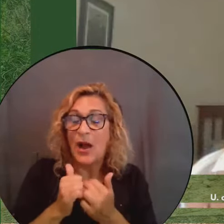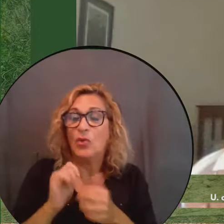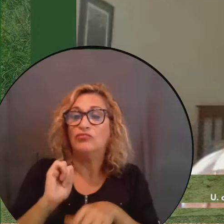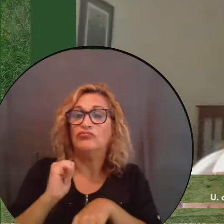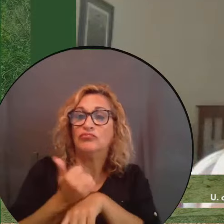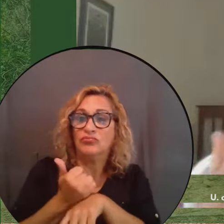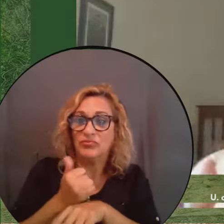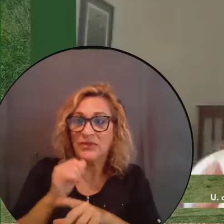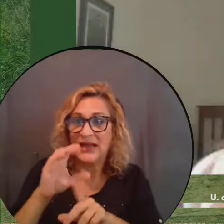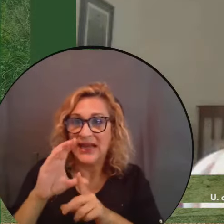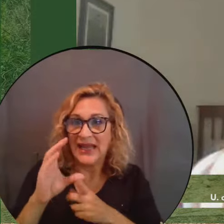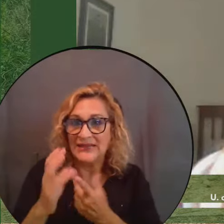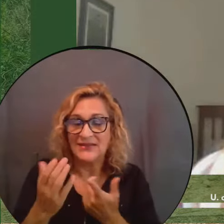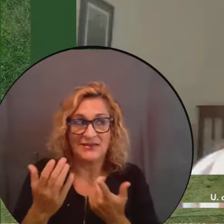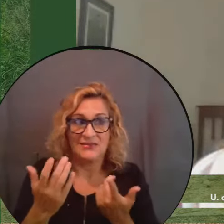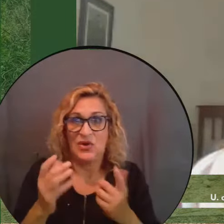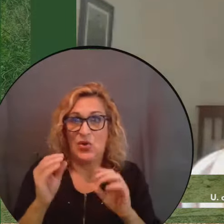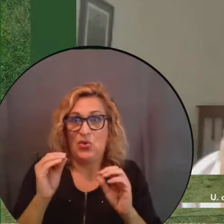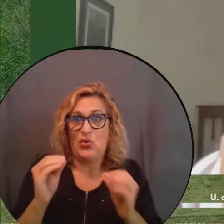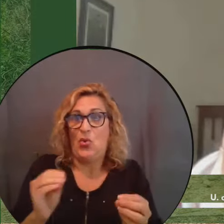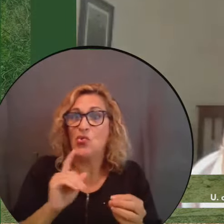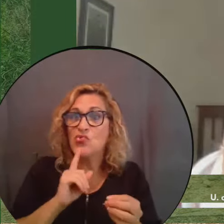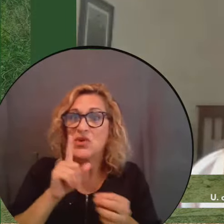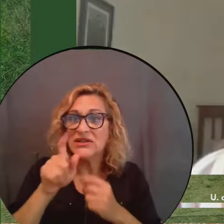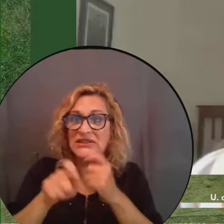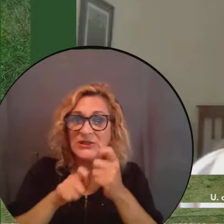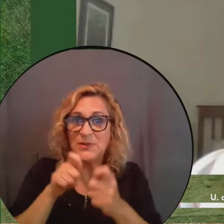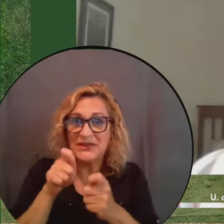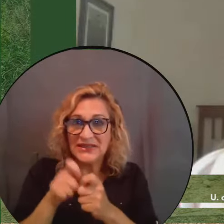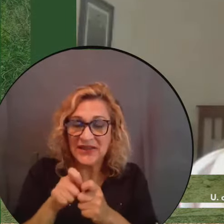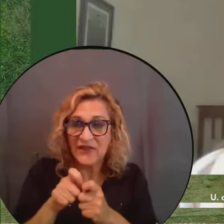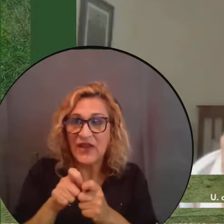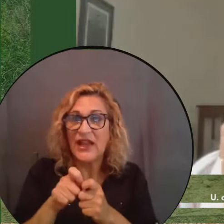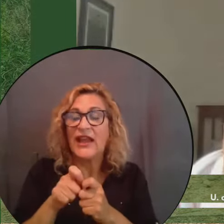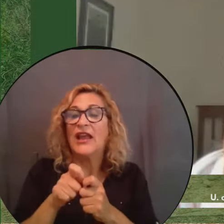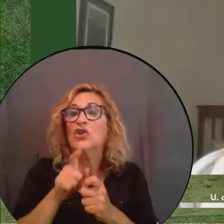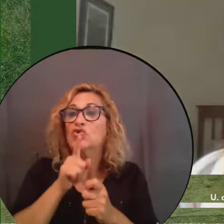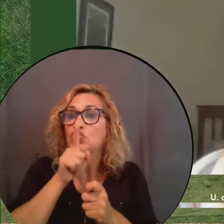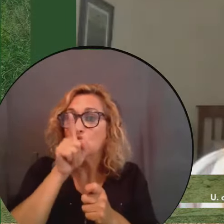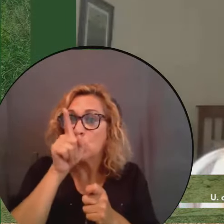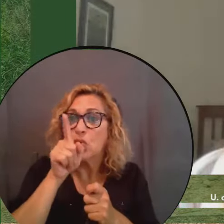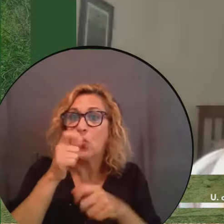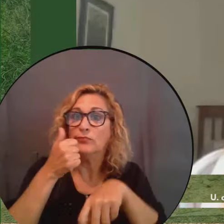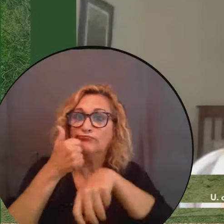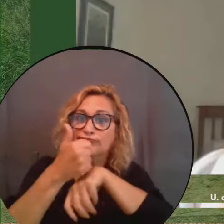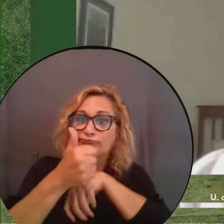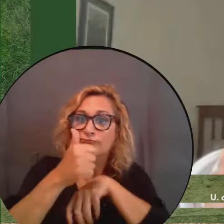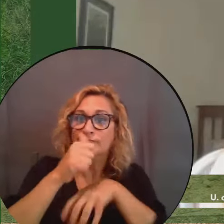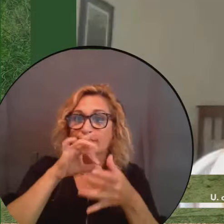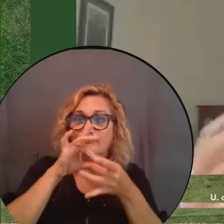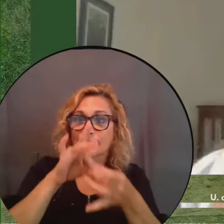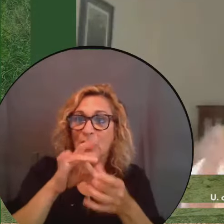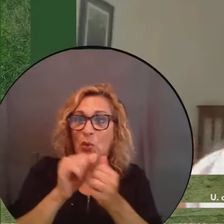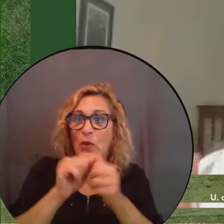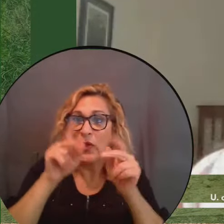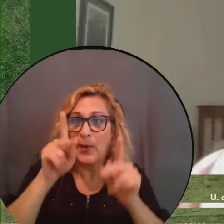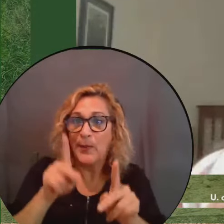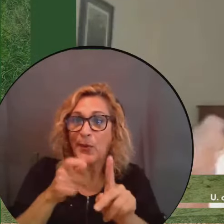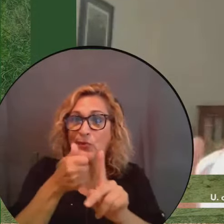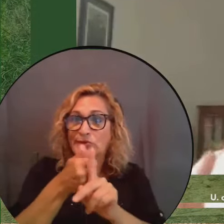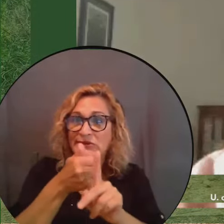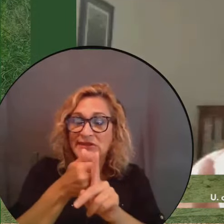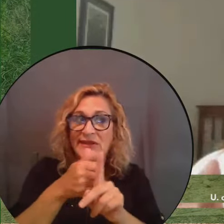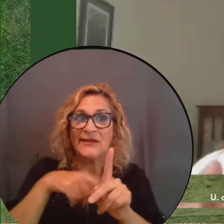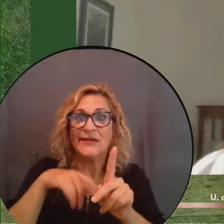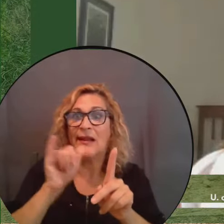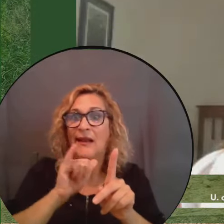is no real specific allegations of fact connected to an individual or like sort of the building